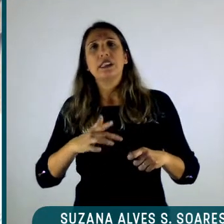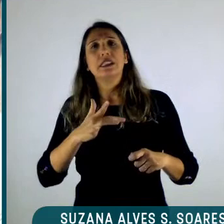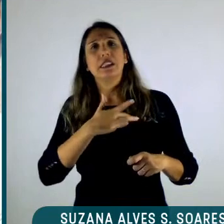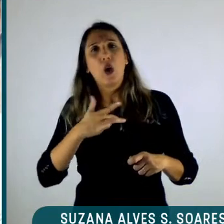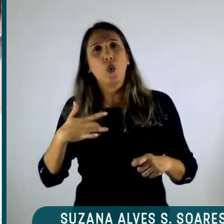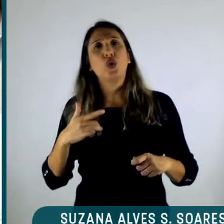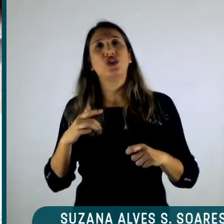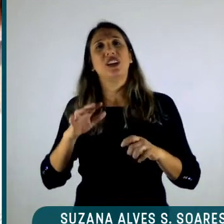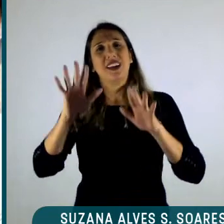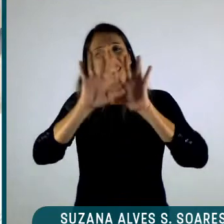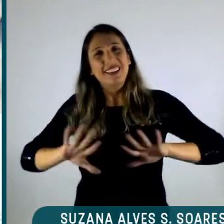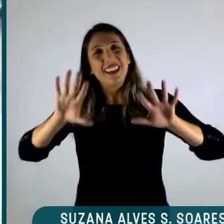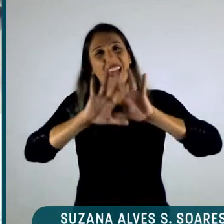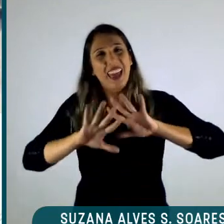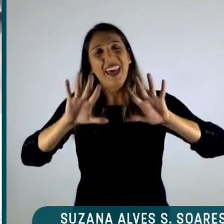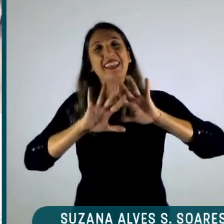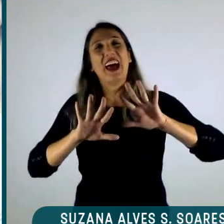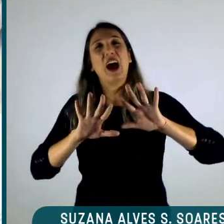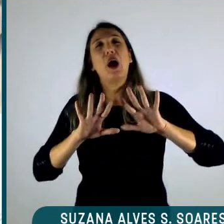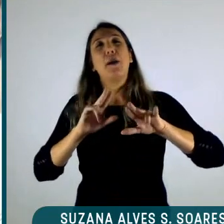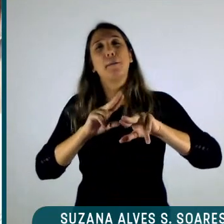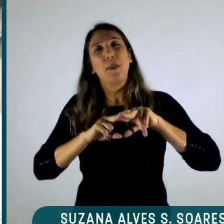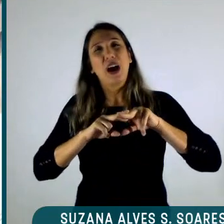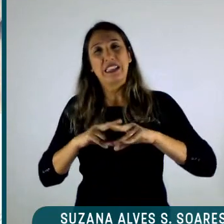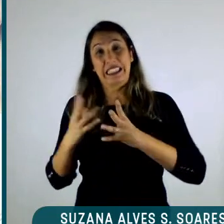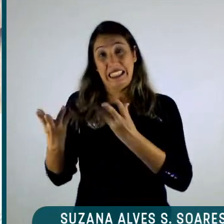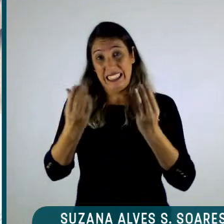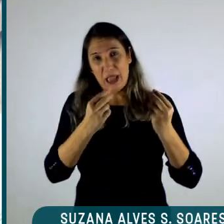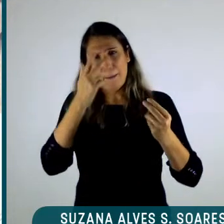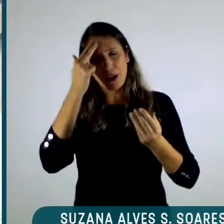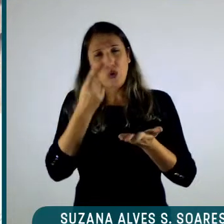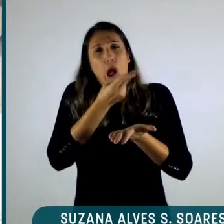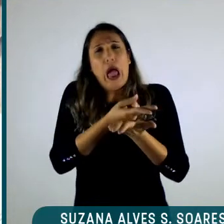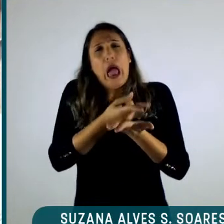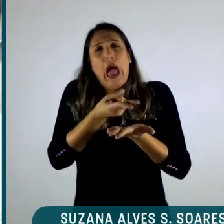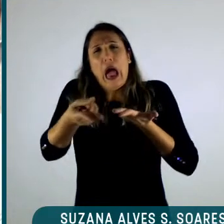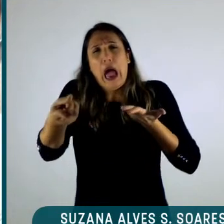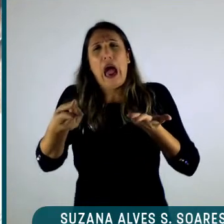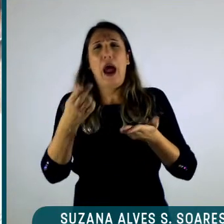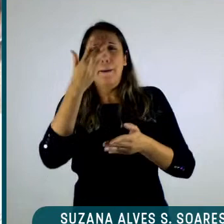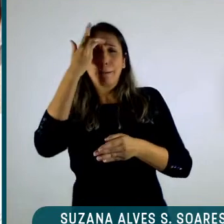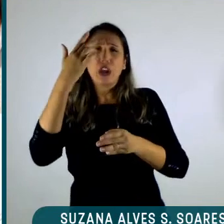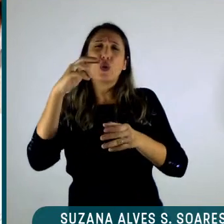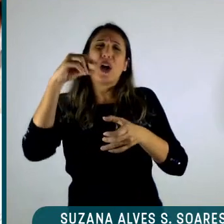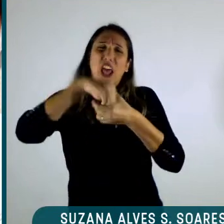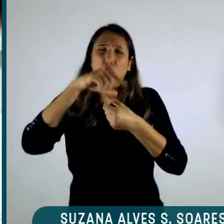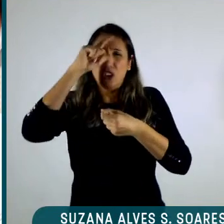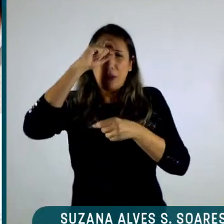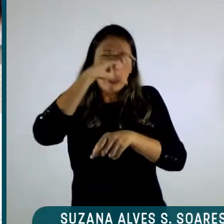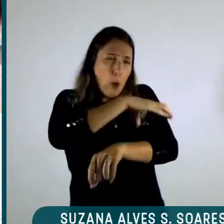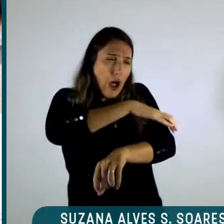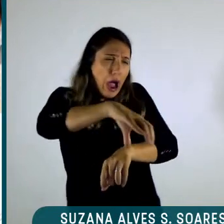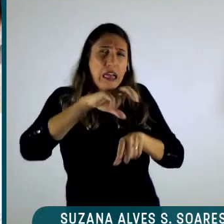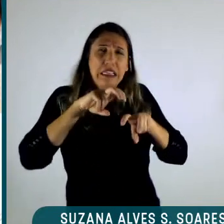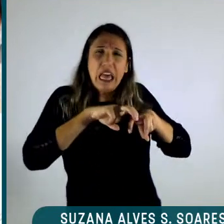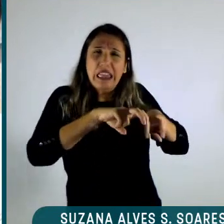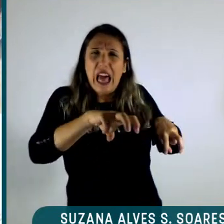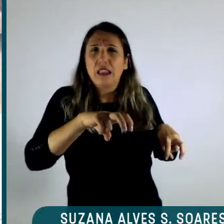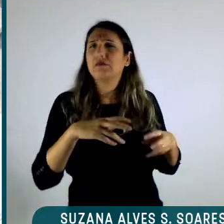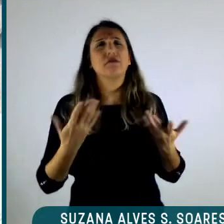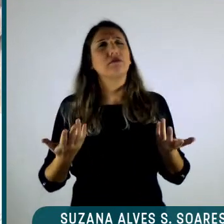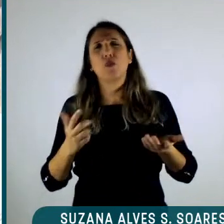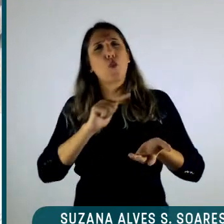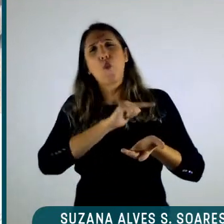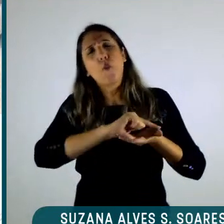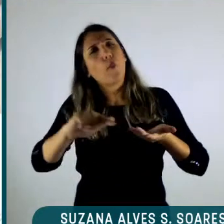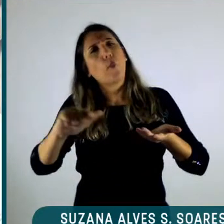problems. The emergency rooms, you know, those scenes that are very dramatic, people on the hall